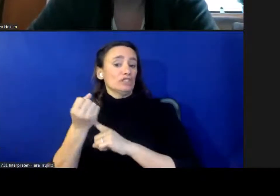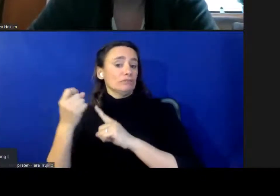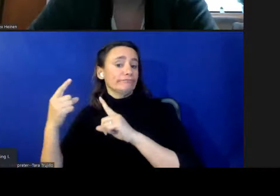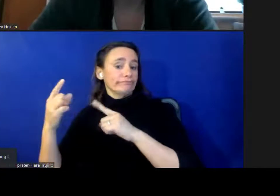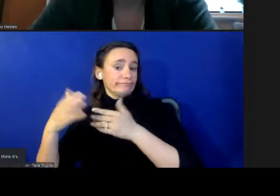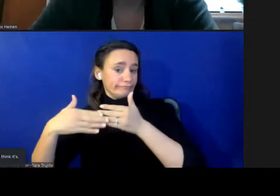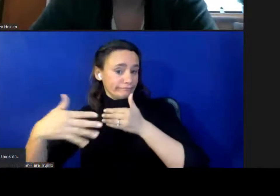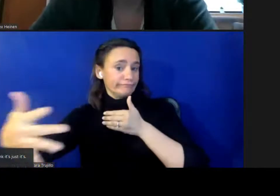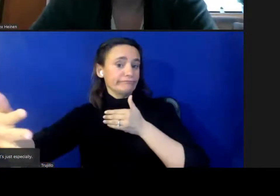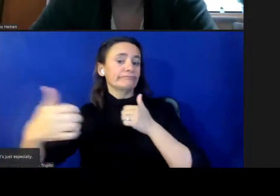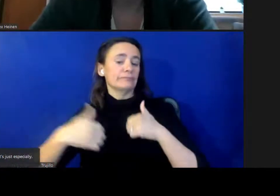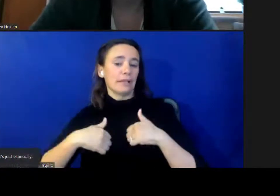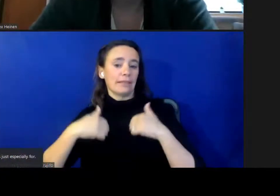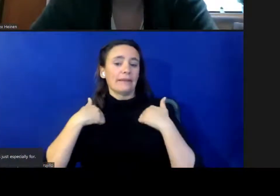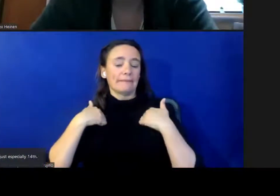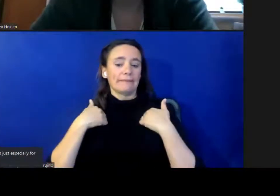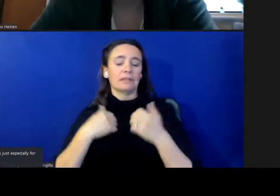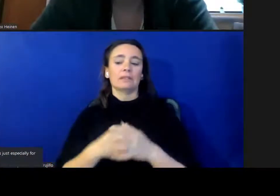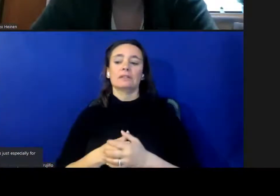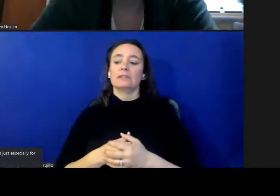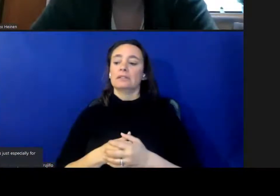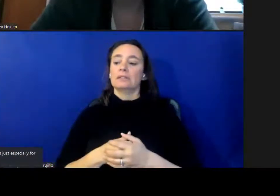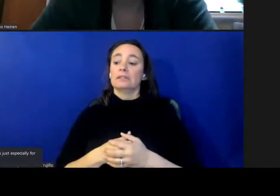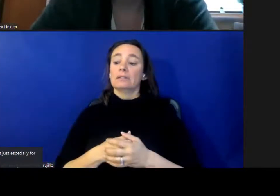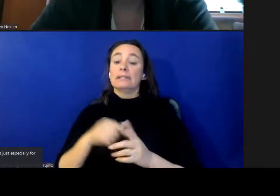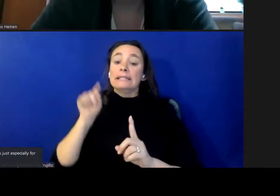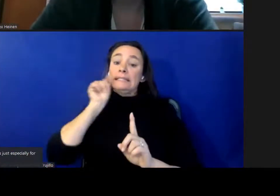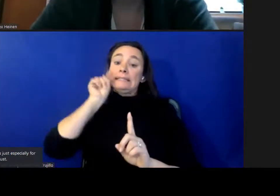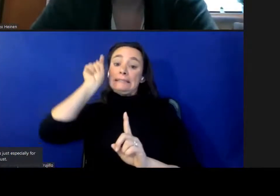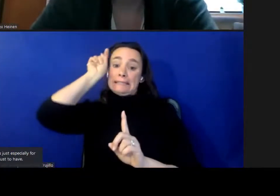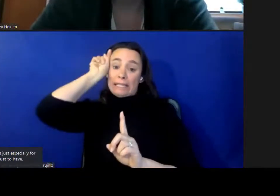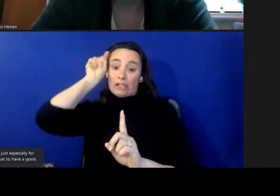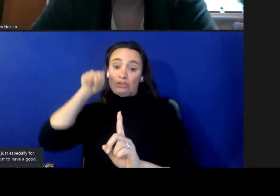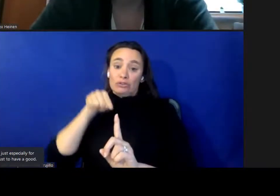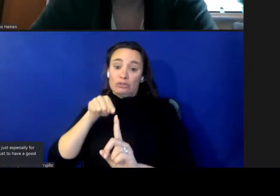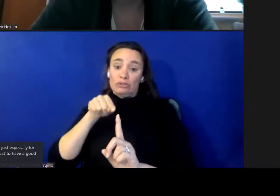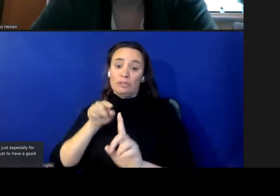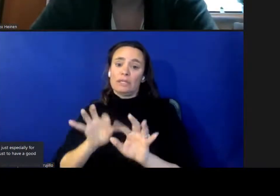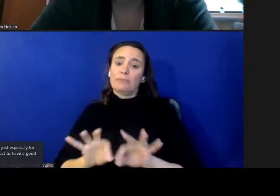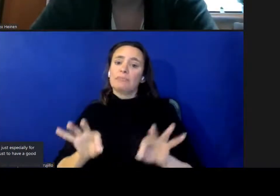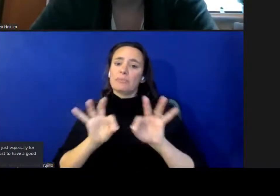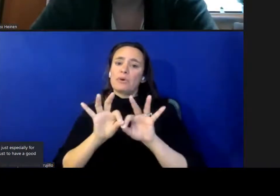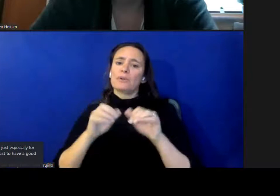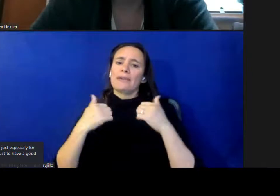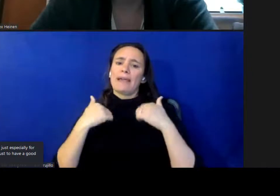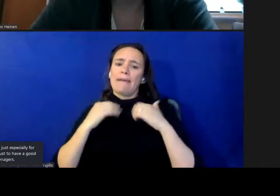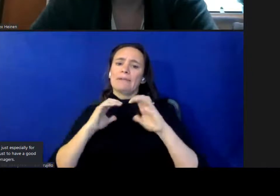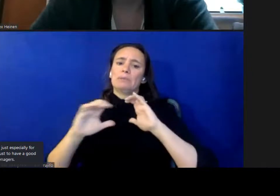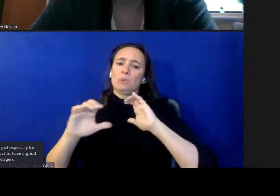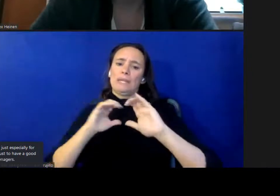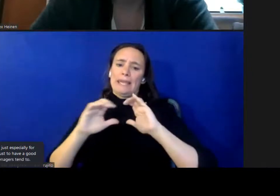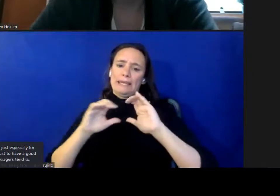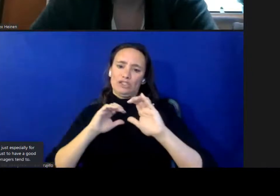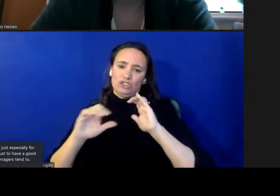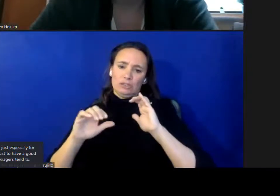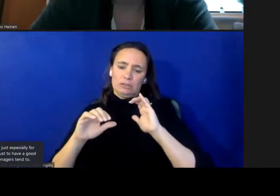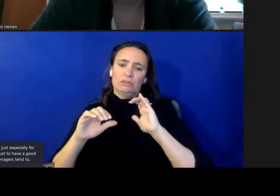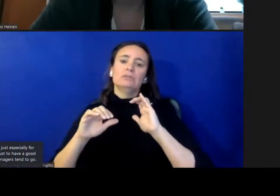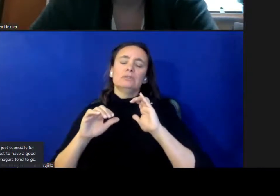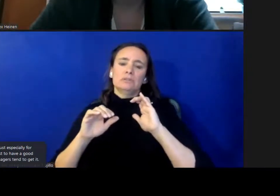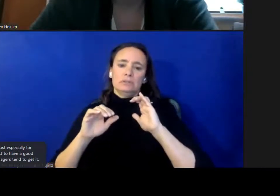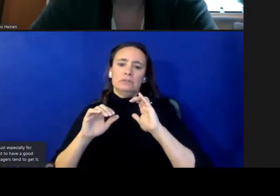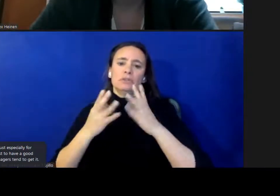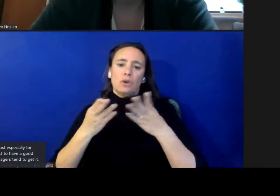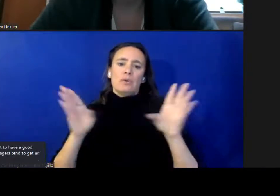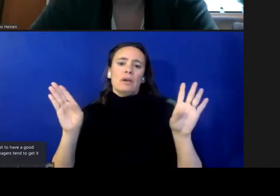think is just, especially for teenagers, for a parent, is just to have a good line of communication. Teenagers tend to get in